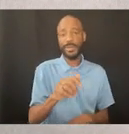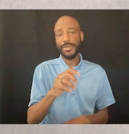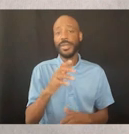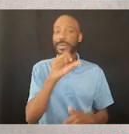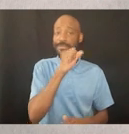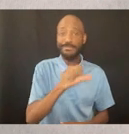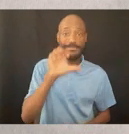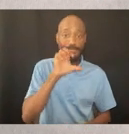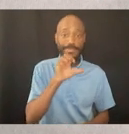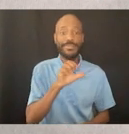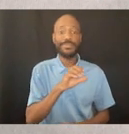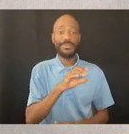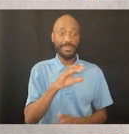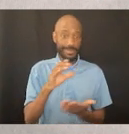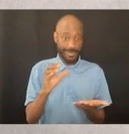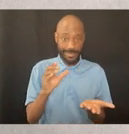important than able people.